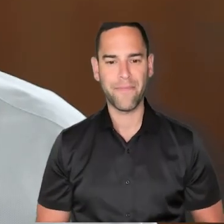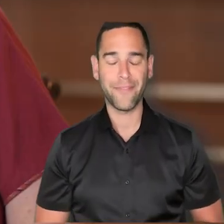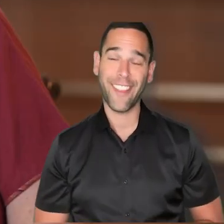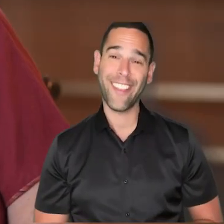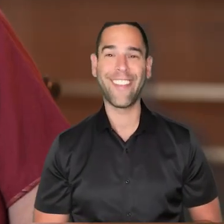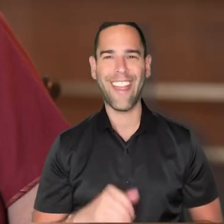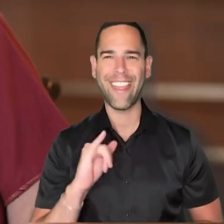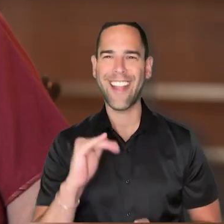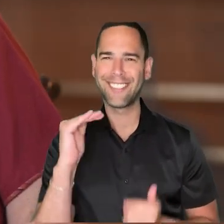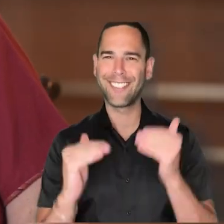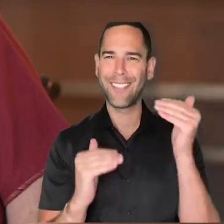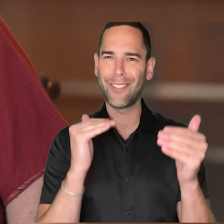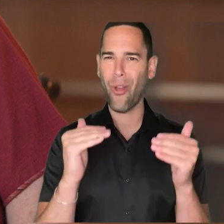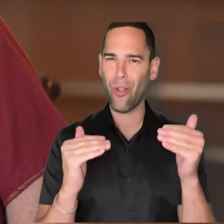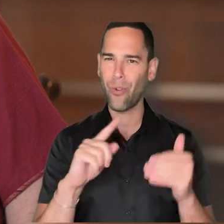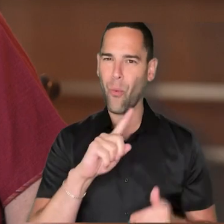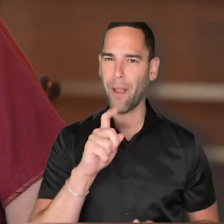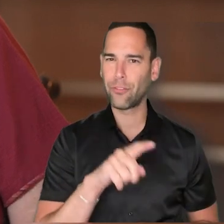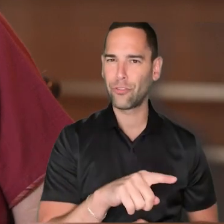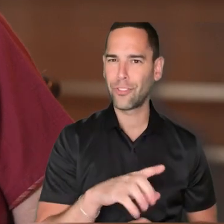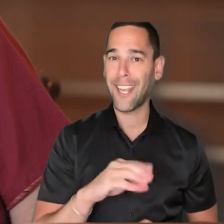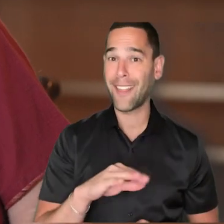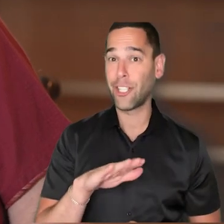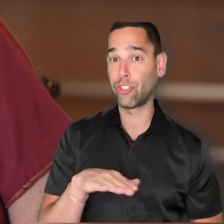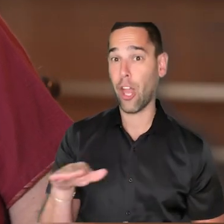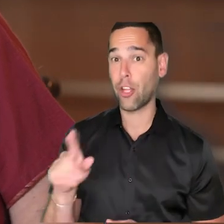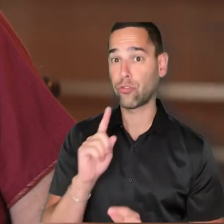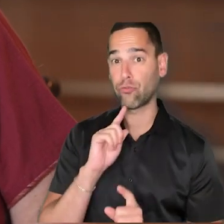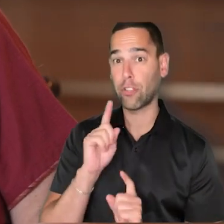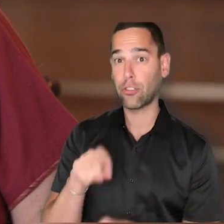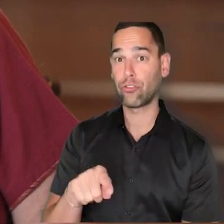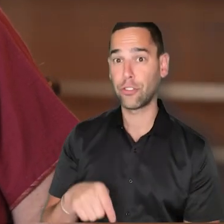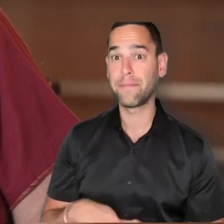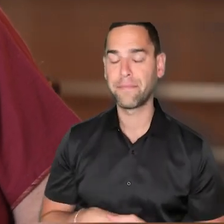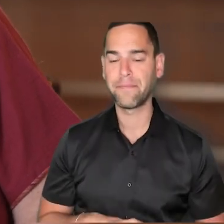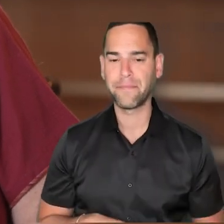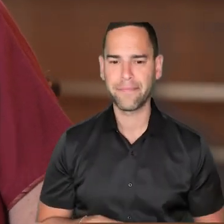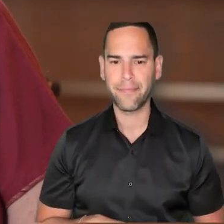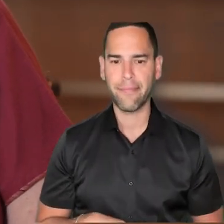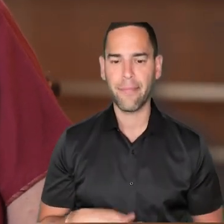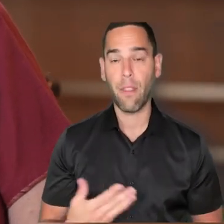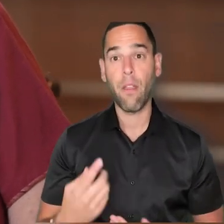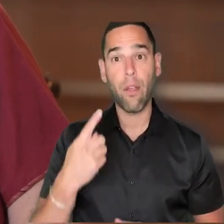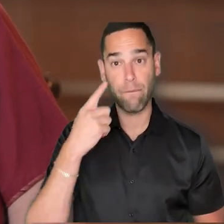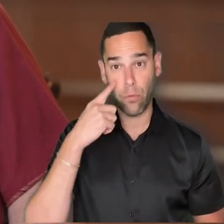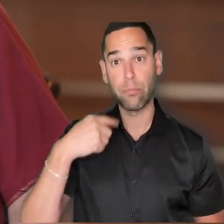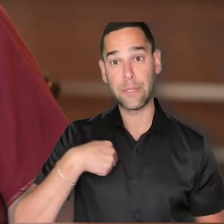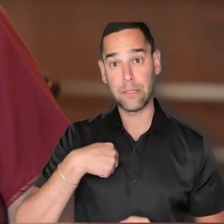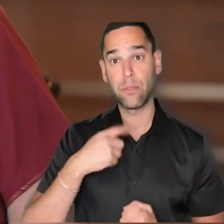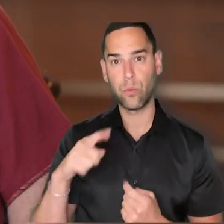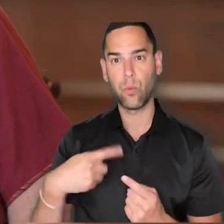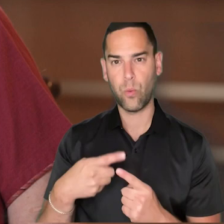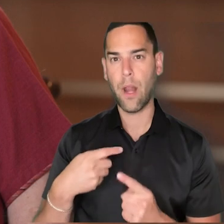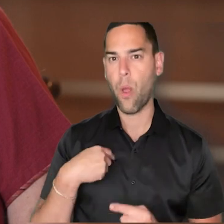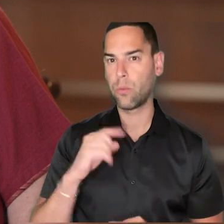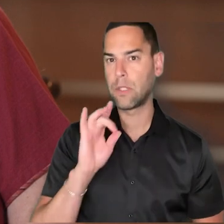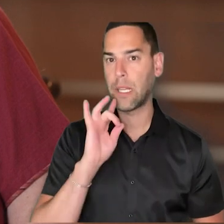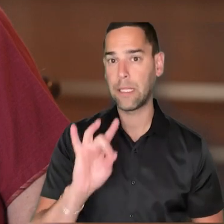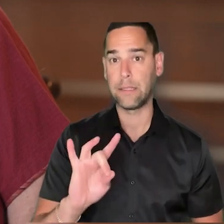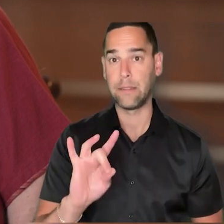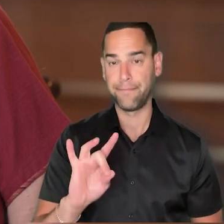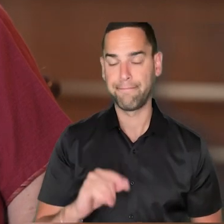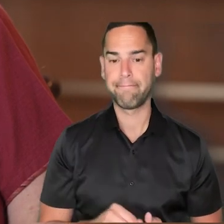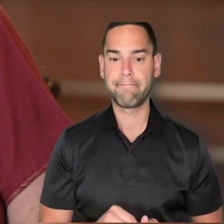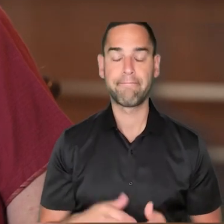disability? So that's the adult question. And then there was the child's reaction. So for me, when